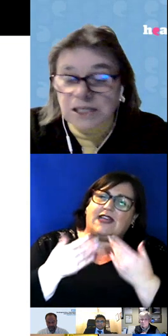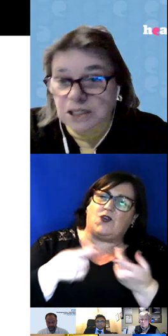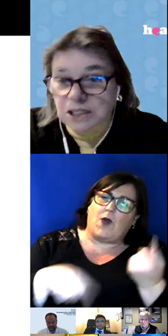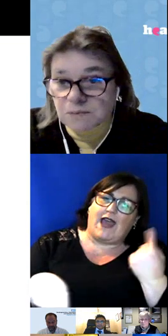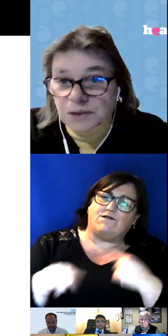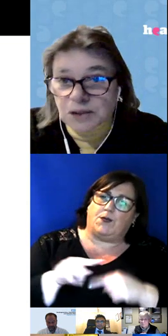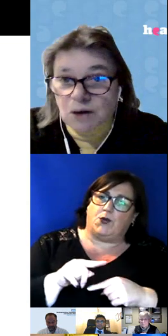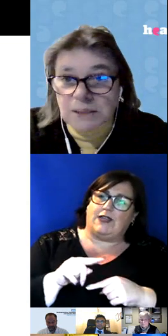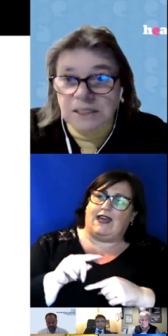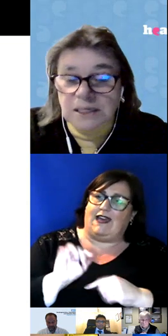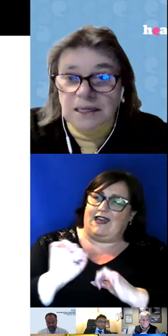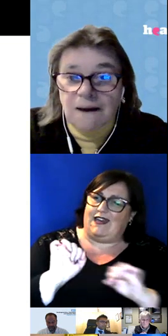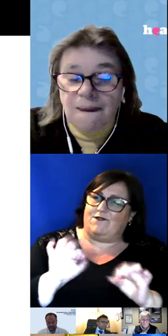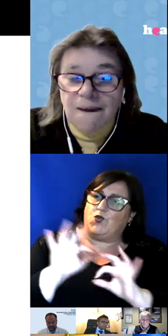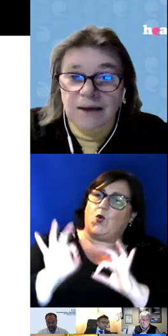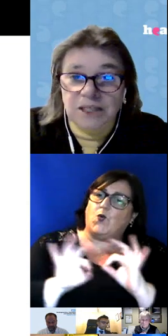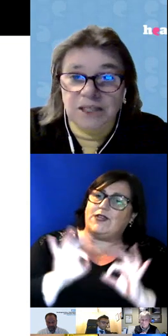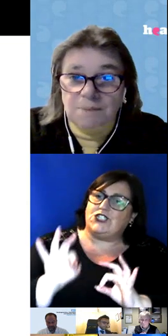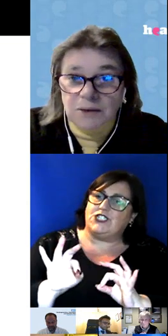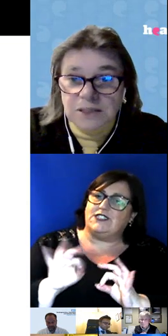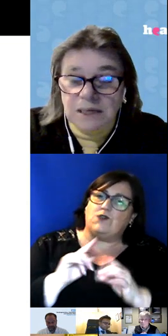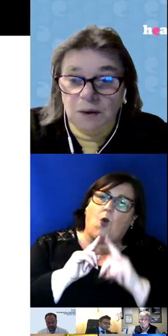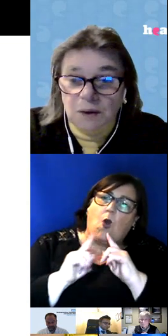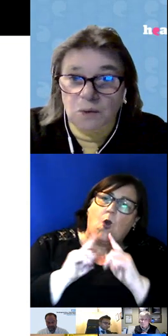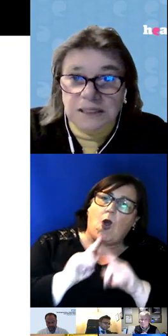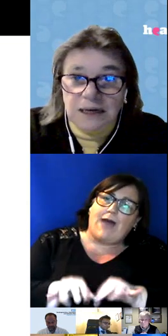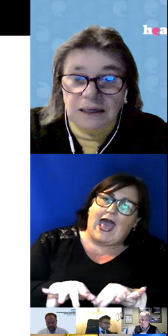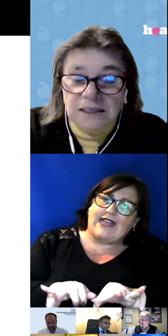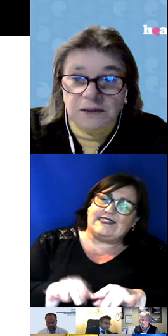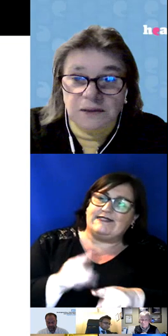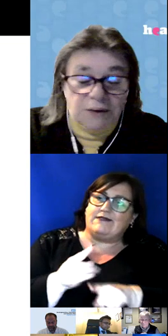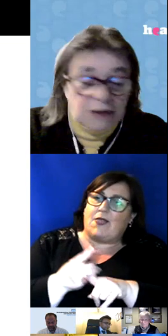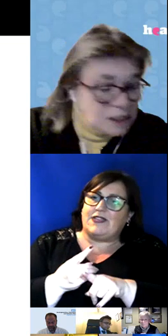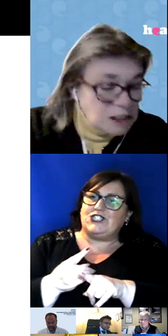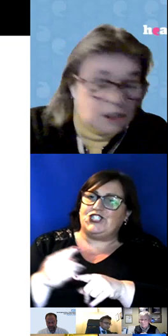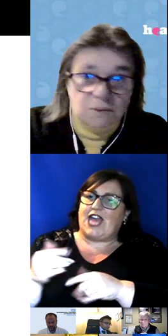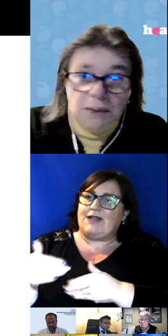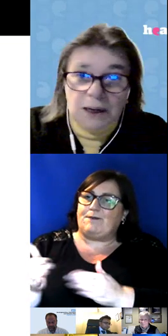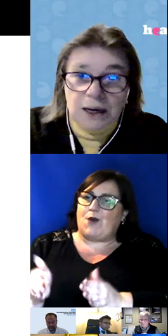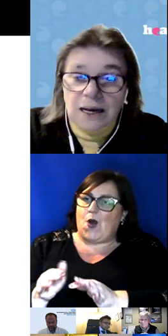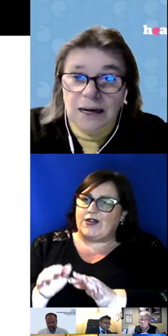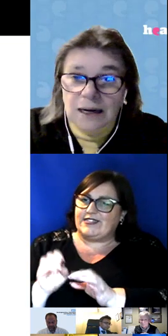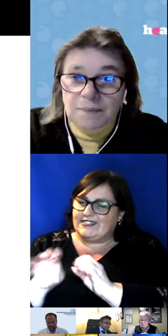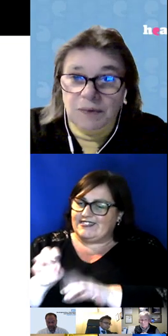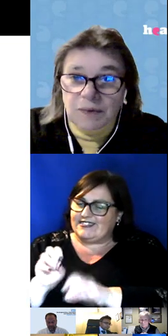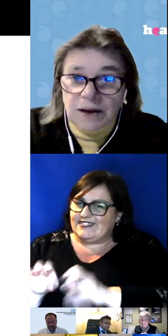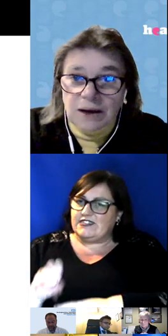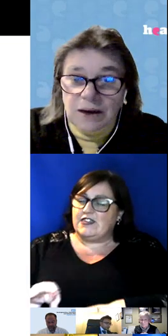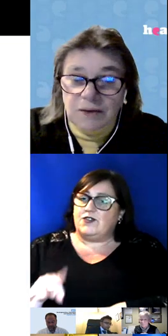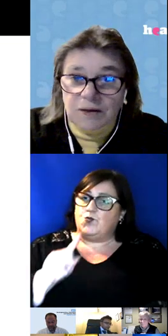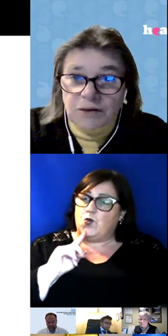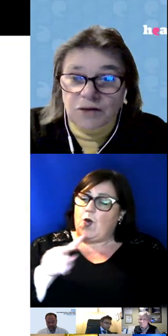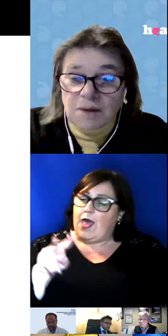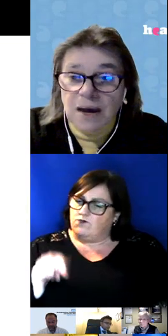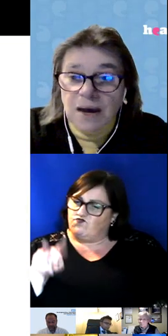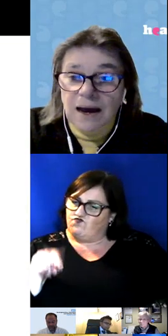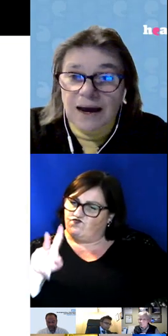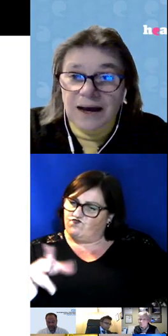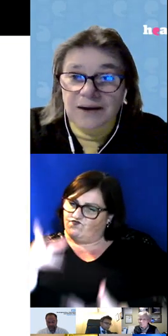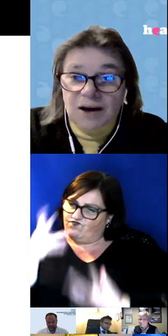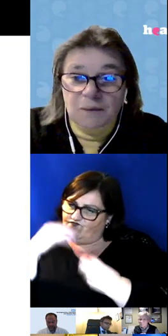asks questions and puts comments in the chat box. They will all be taken into account and listened to by the